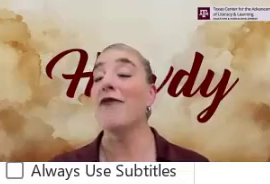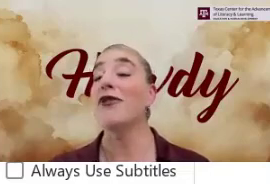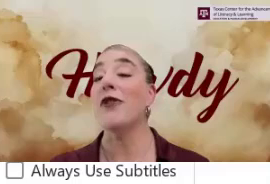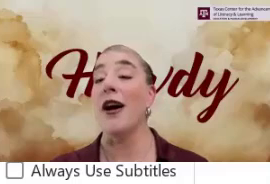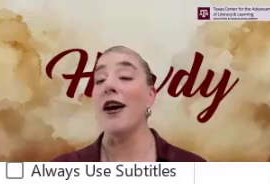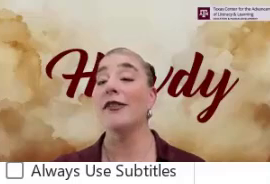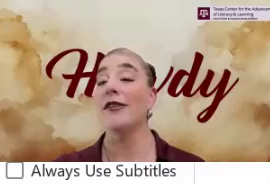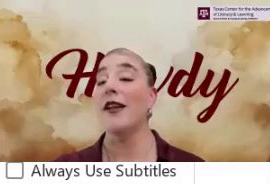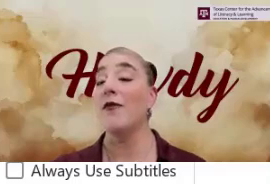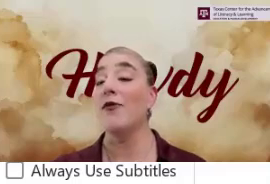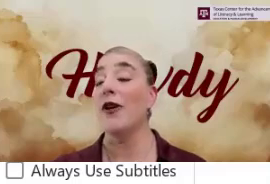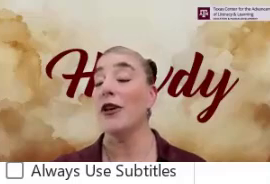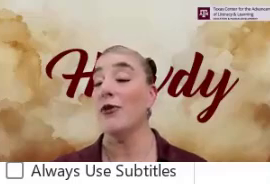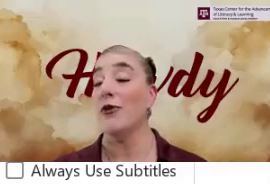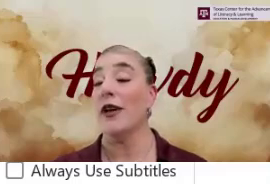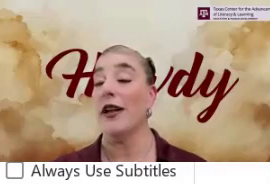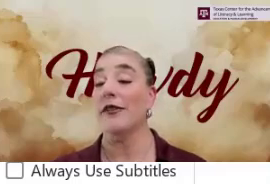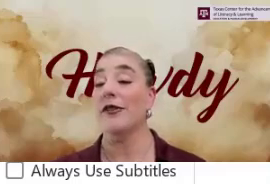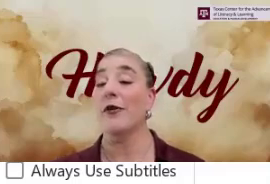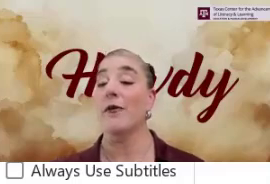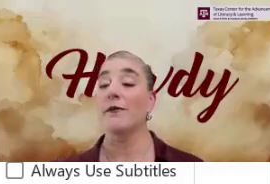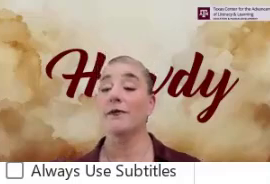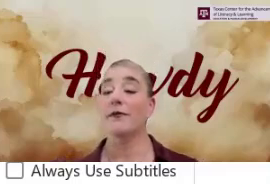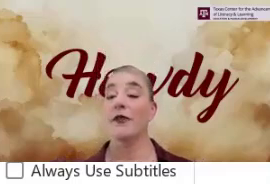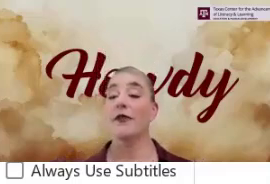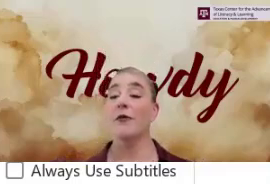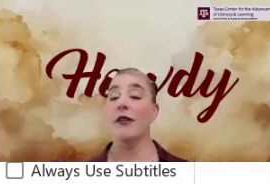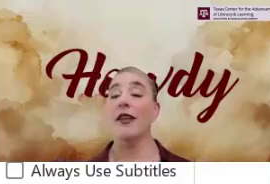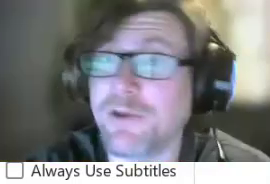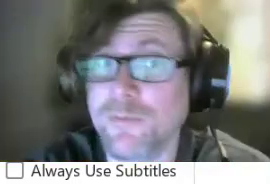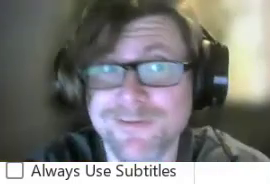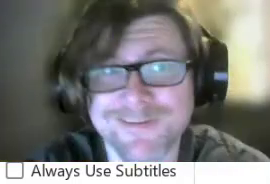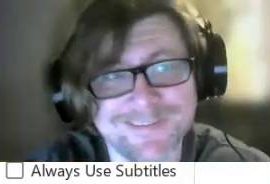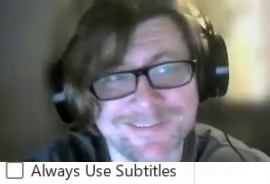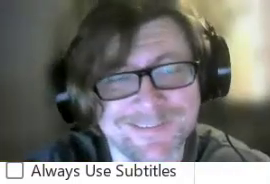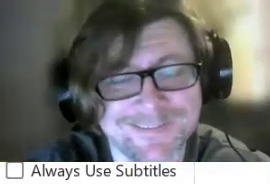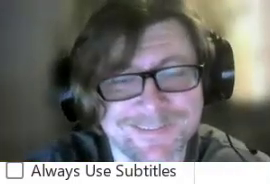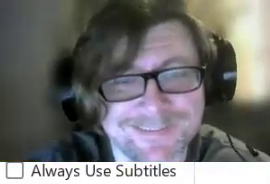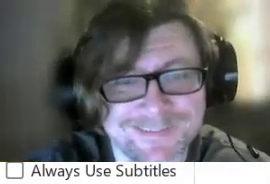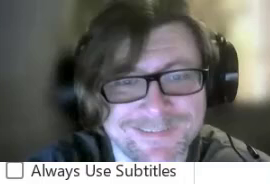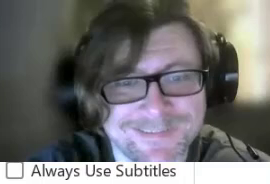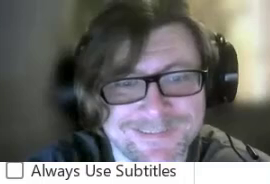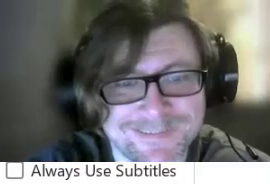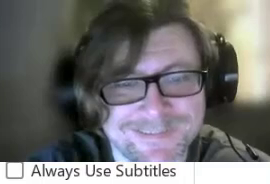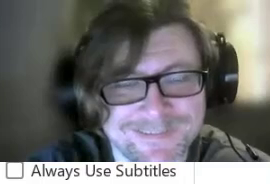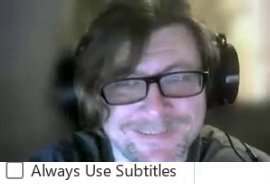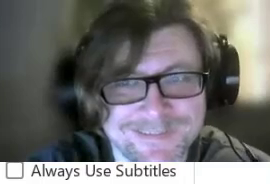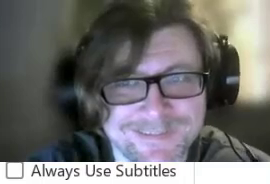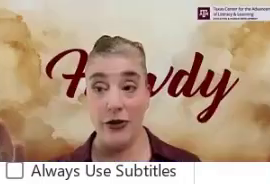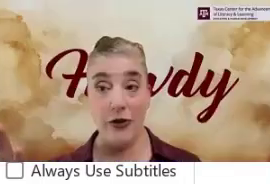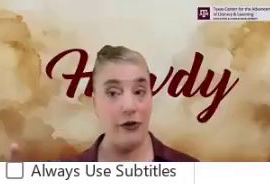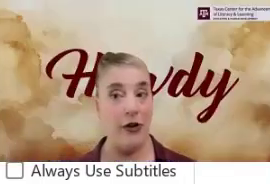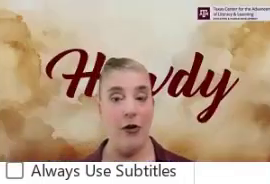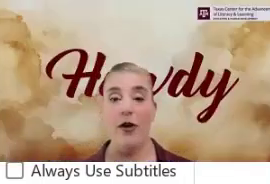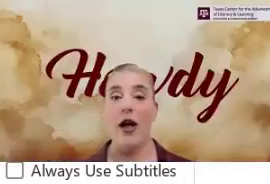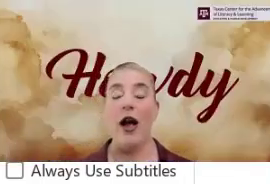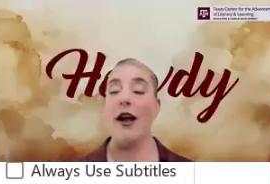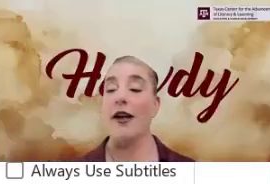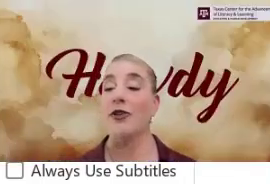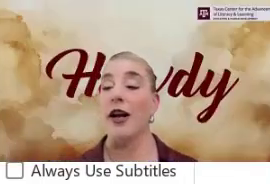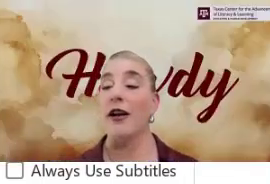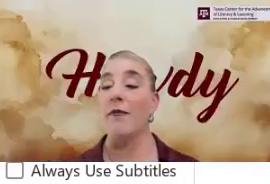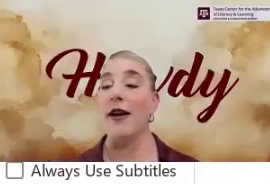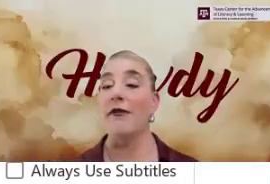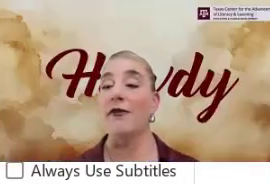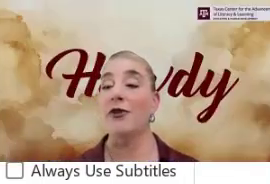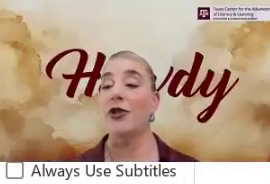protective of you guys and what you create. But Thank you. You're welcome. Yeah, because I'm a creator too. So